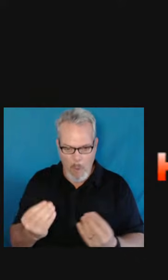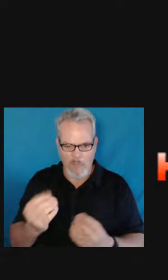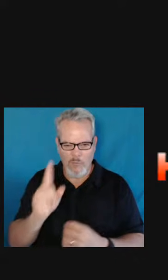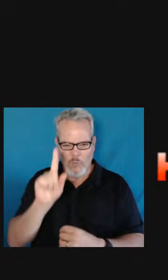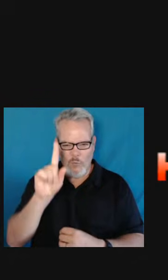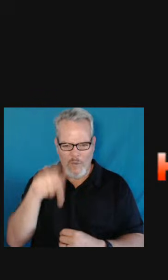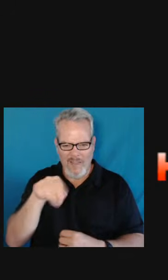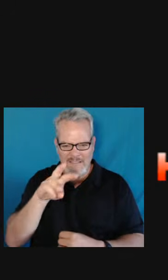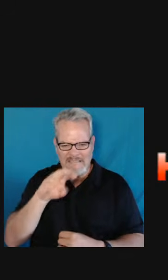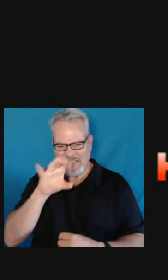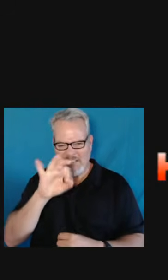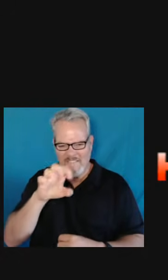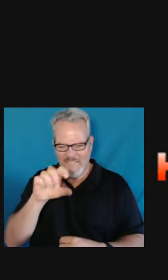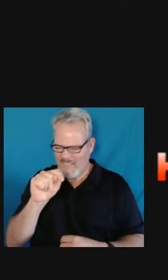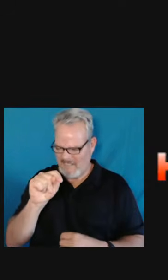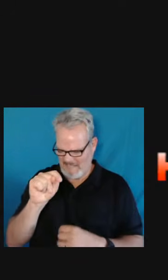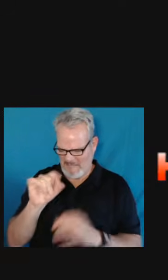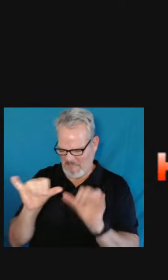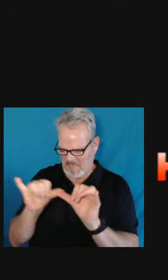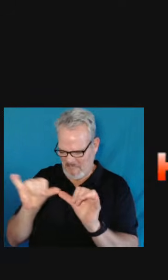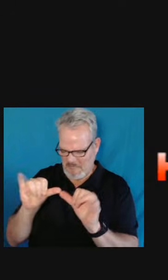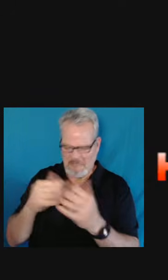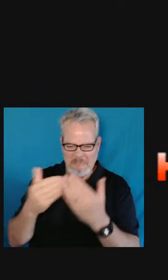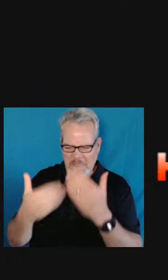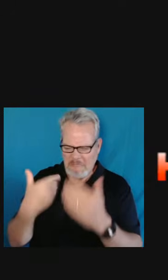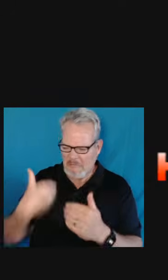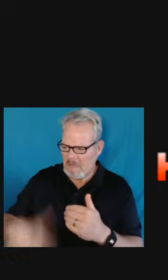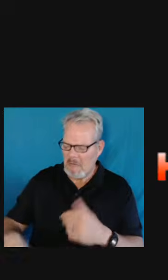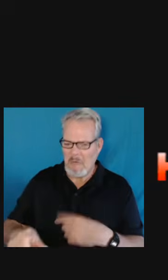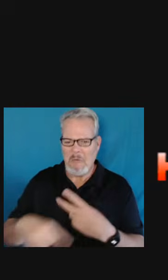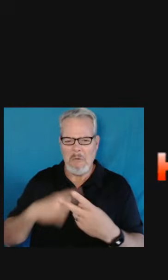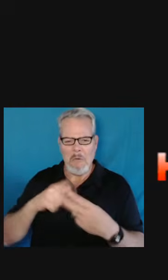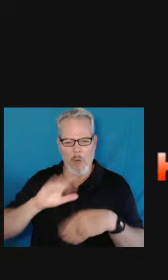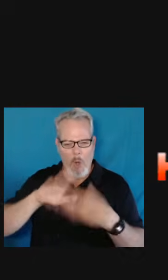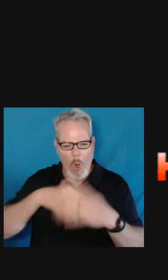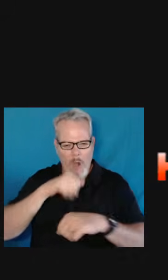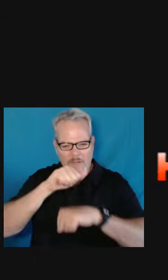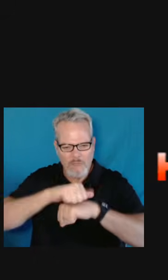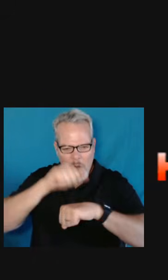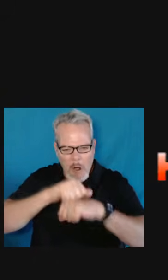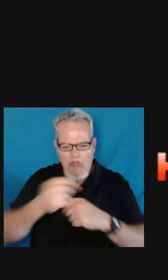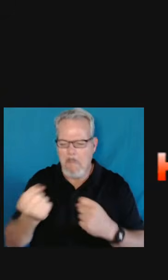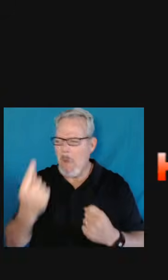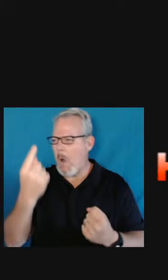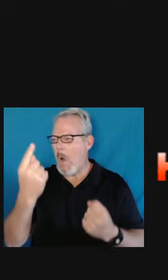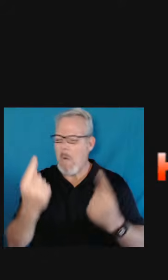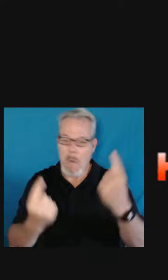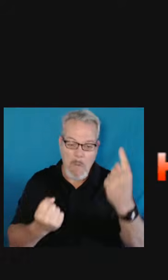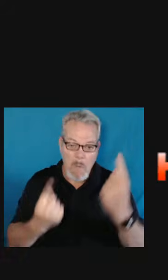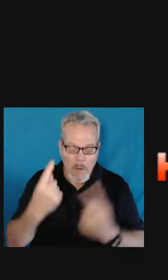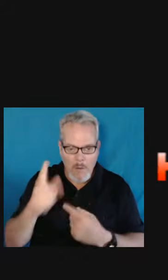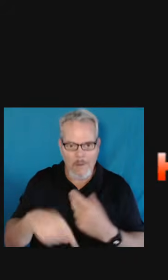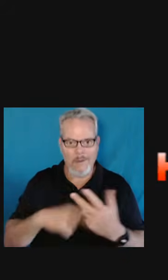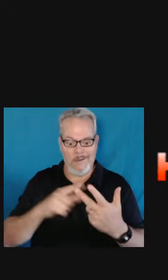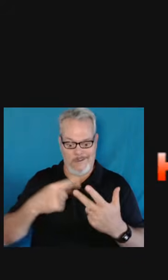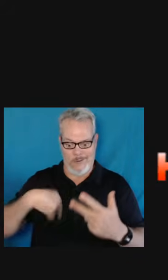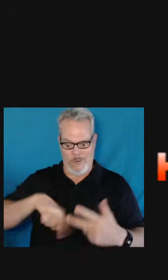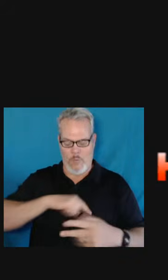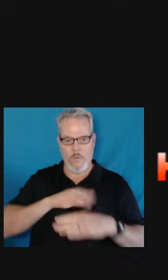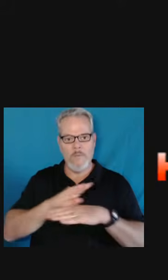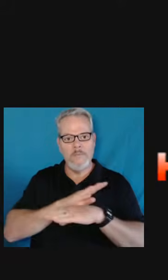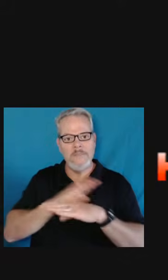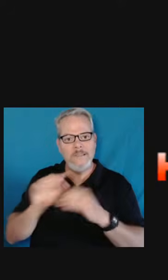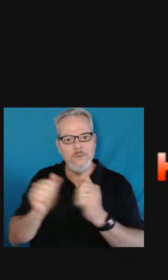the Tephra fallout from it and all of the impacts, as well as what we were doing down in Ocean View with Civil Defense